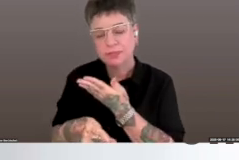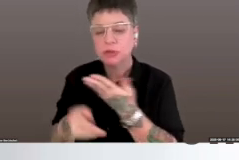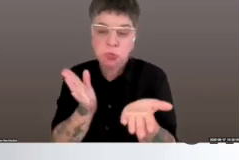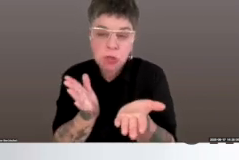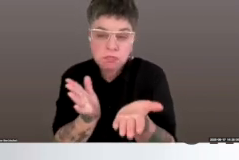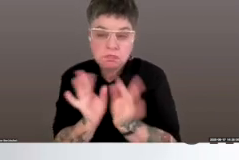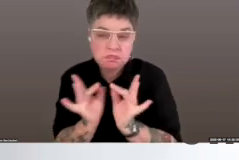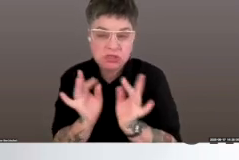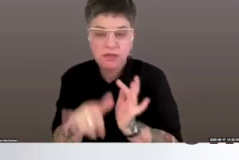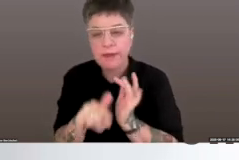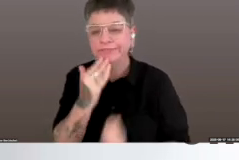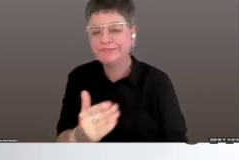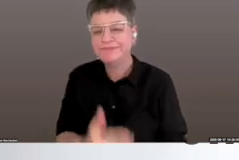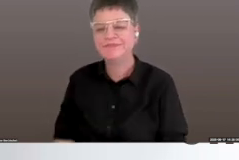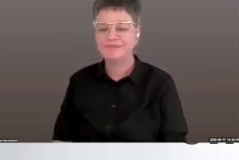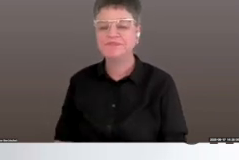much.